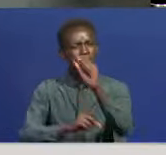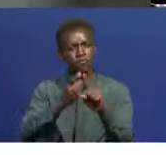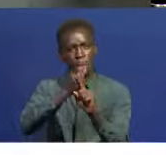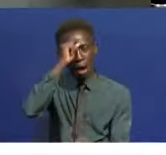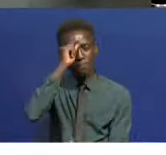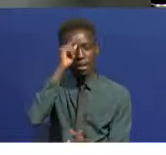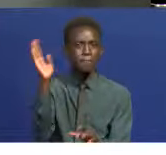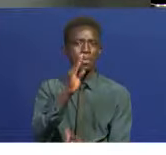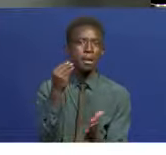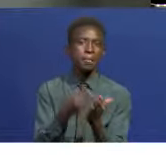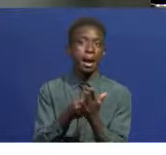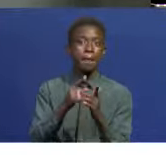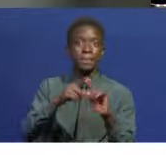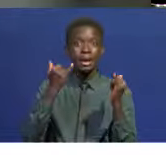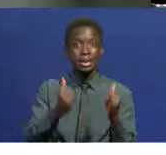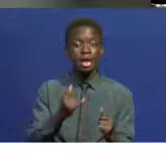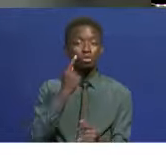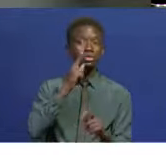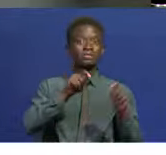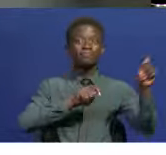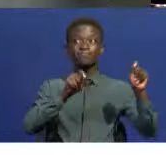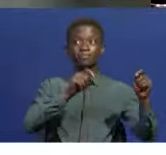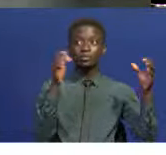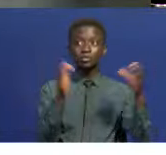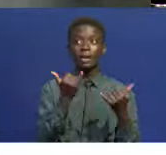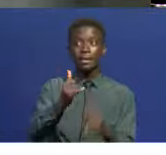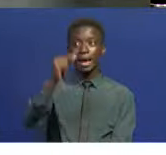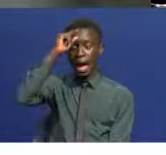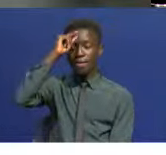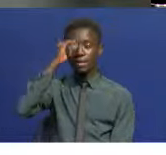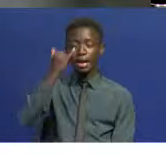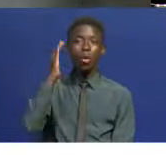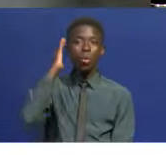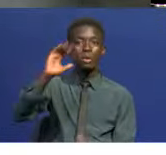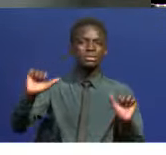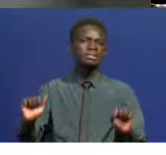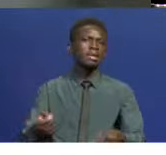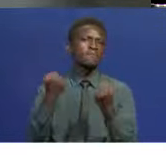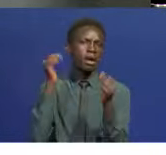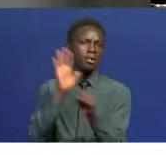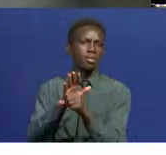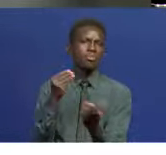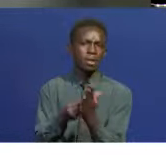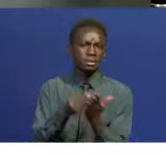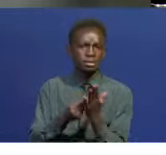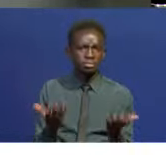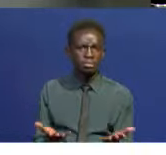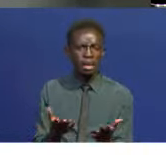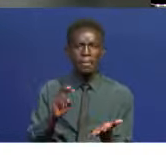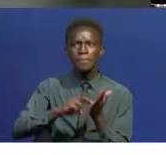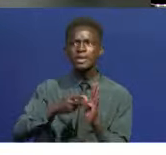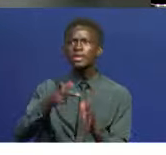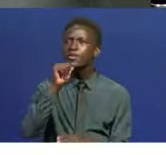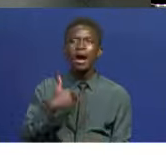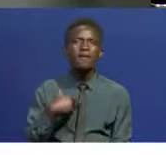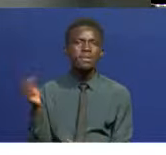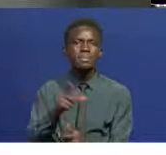with the presence of the regulations, now the government is going to save a lot of money. You know, they don't have been a